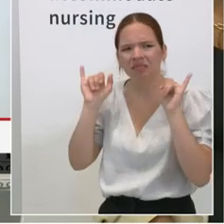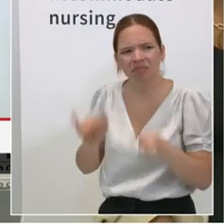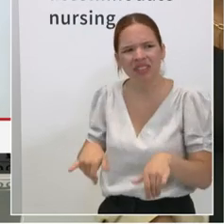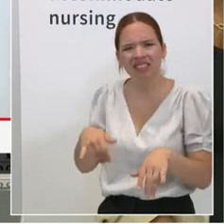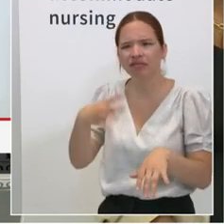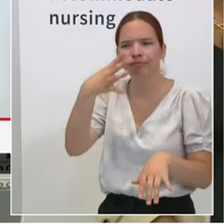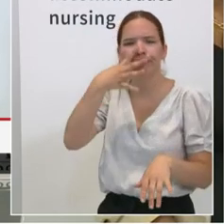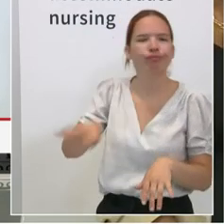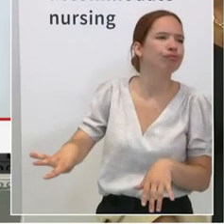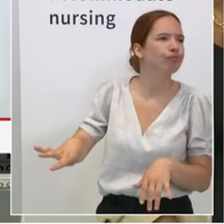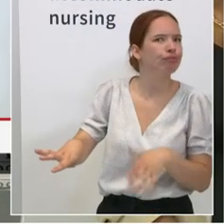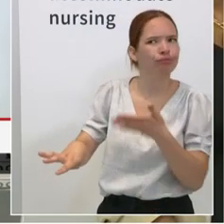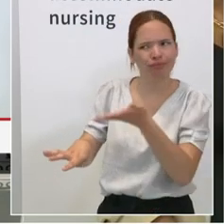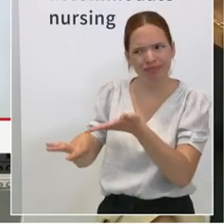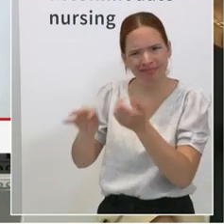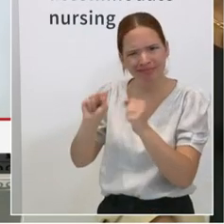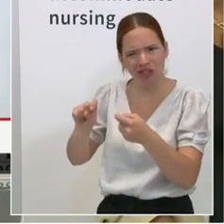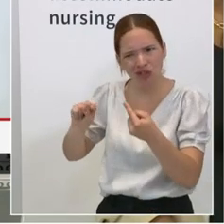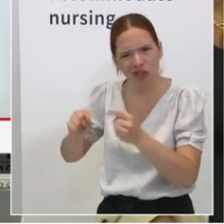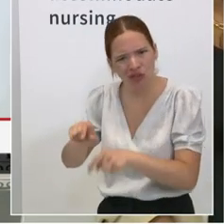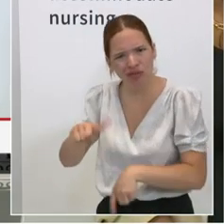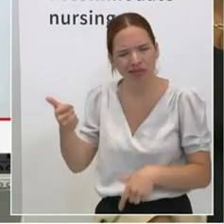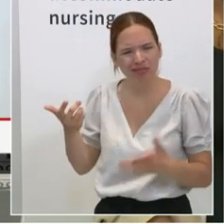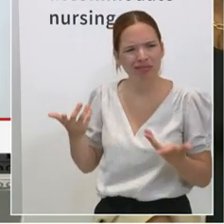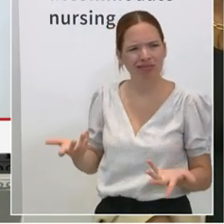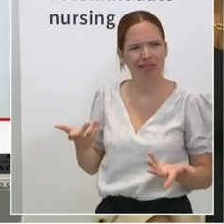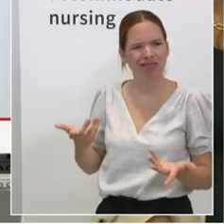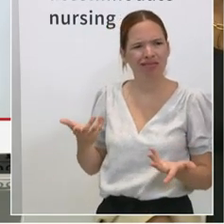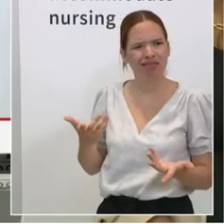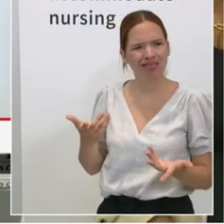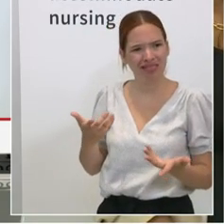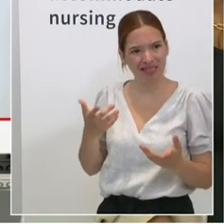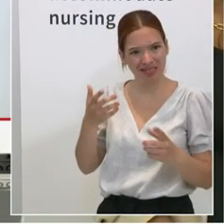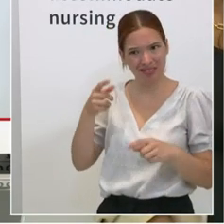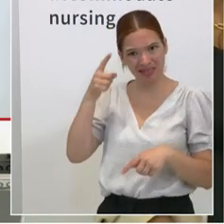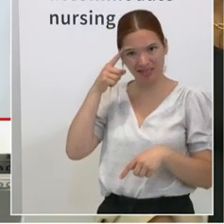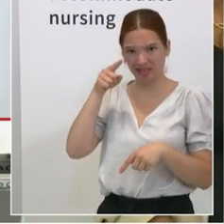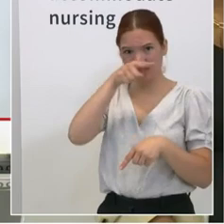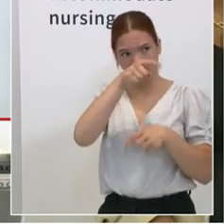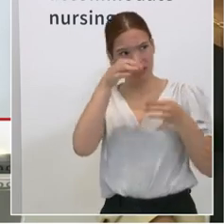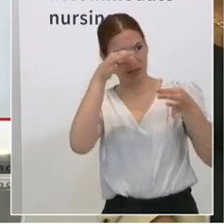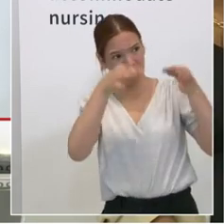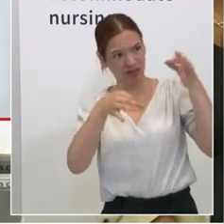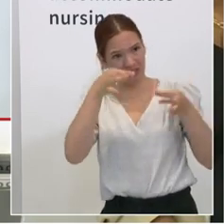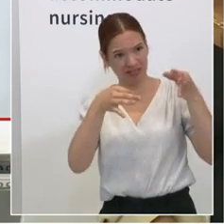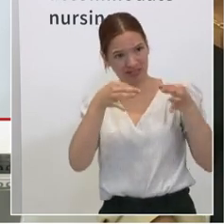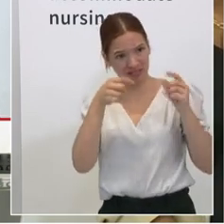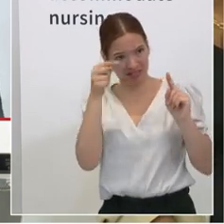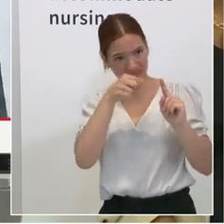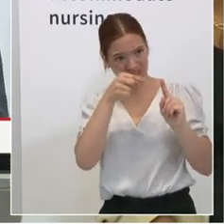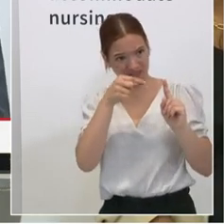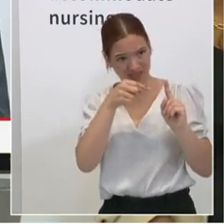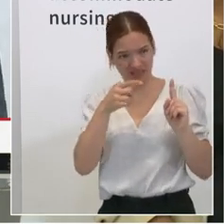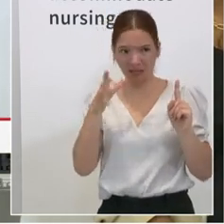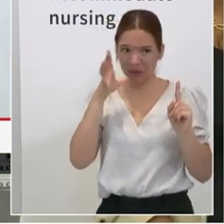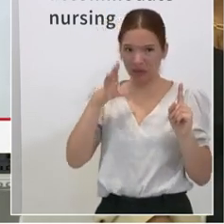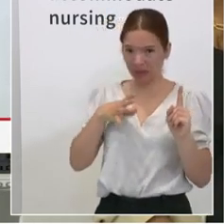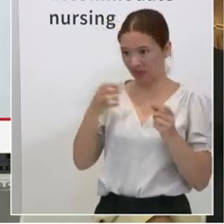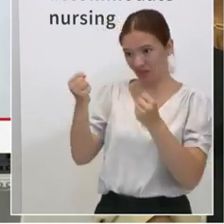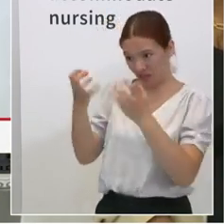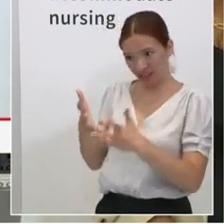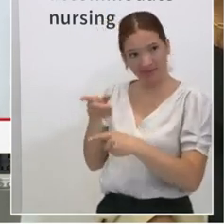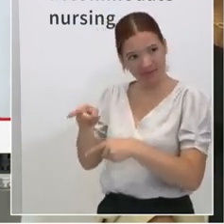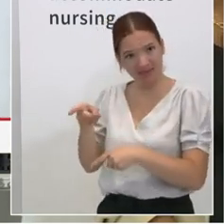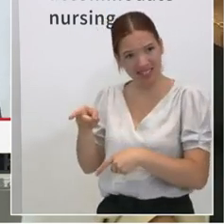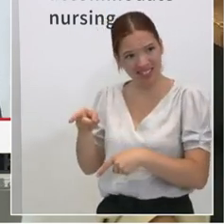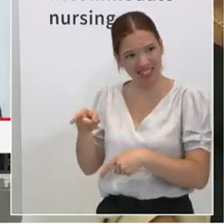all accounts, in the court proceedings, Ms. Walker was, other than being out drinking and driving that night, up to that